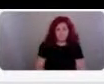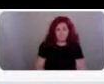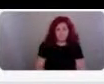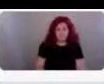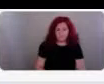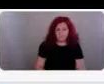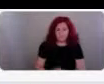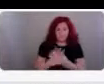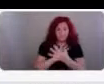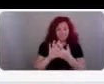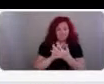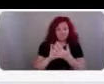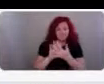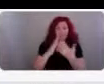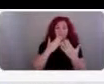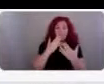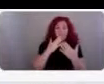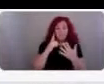and i thank